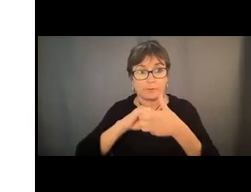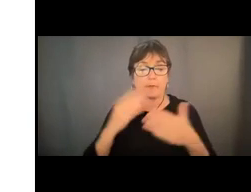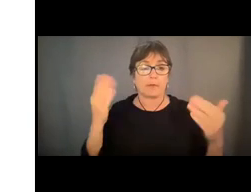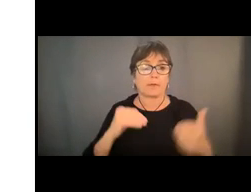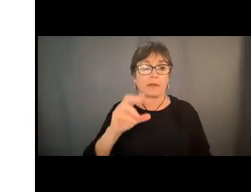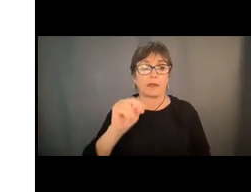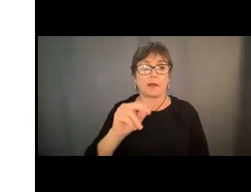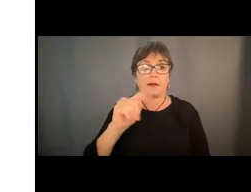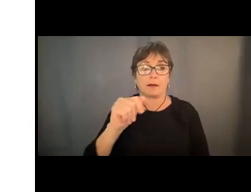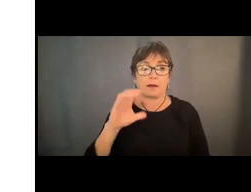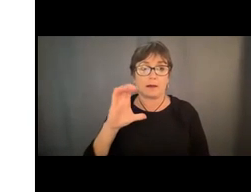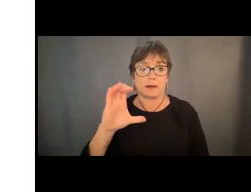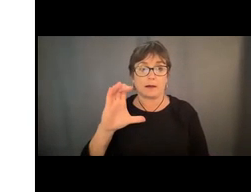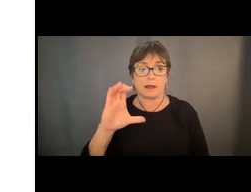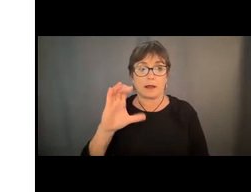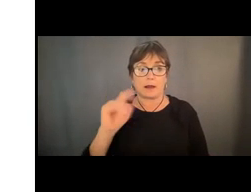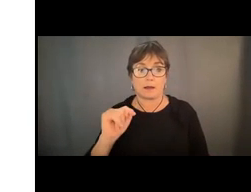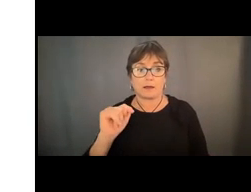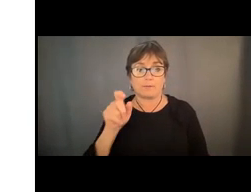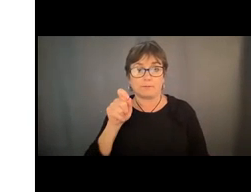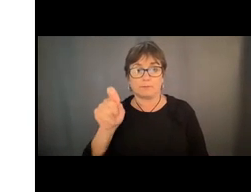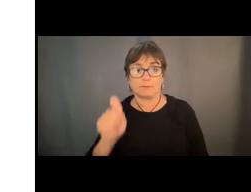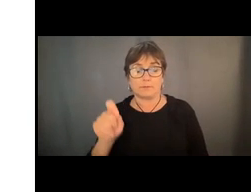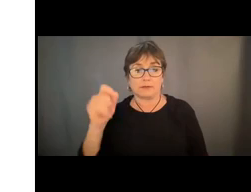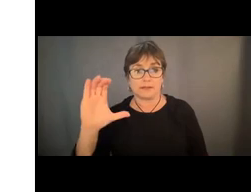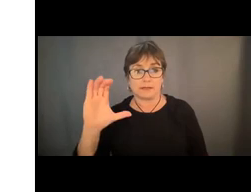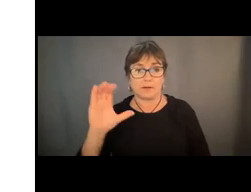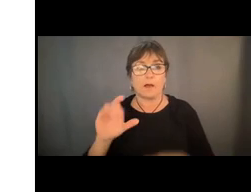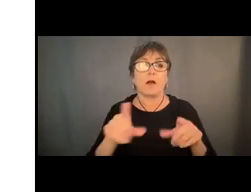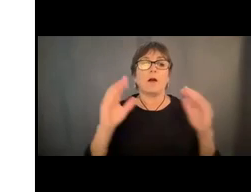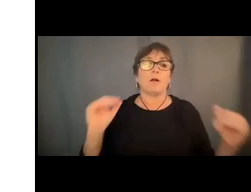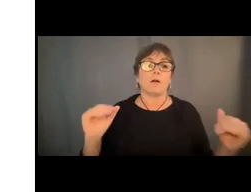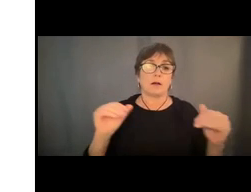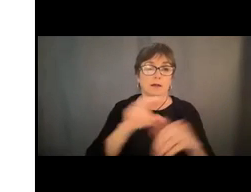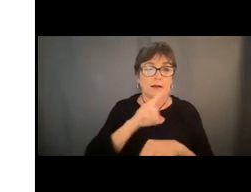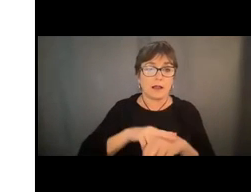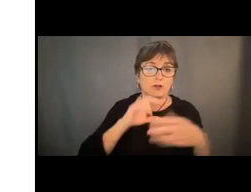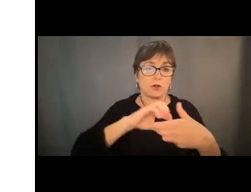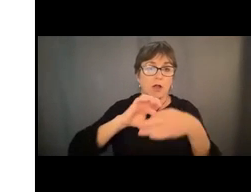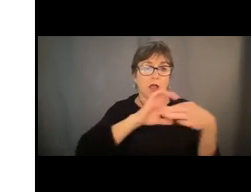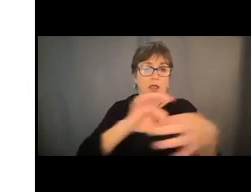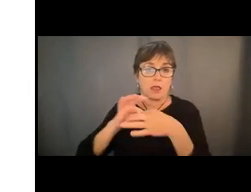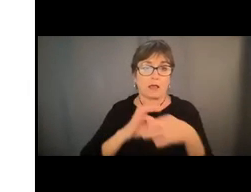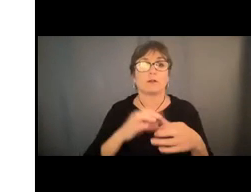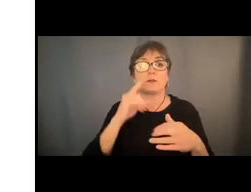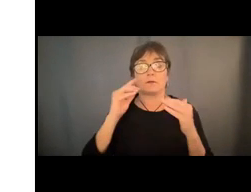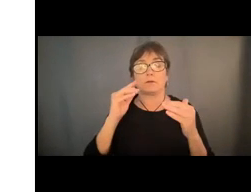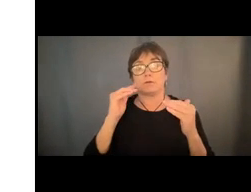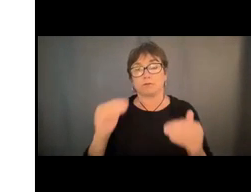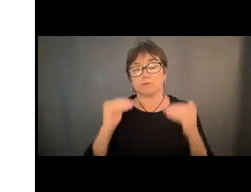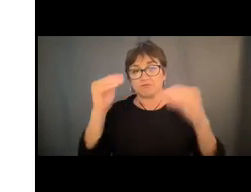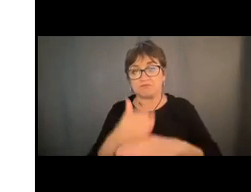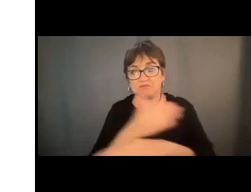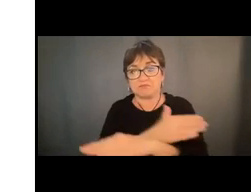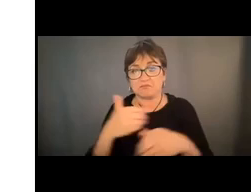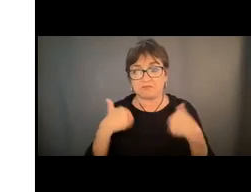have the National Alliance to Advance Adolescent Health, GOT Transition. We have the